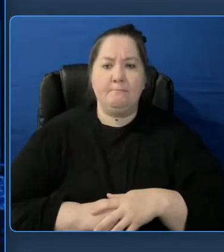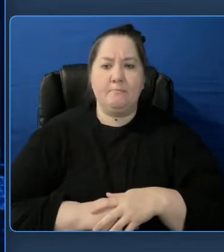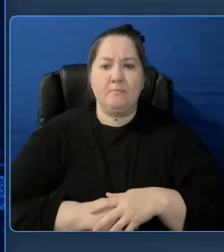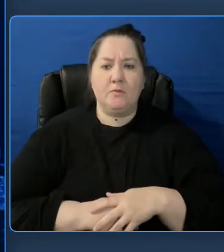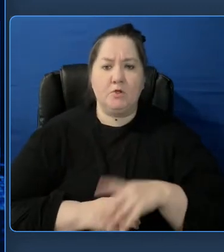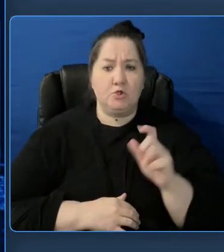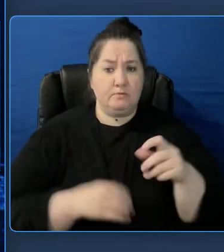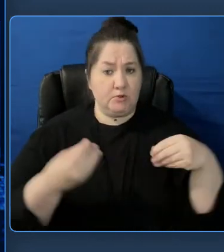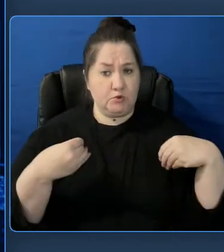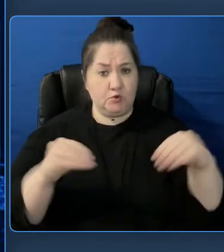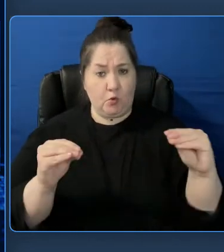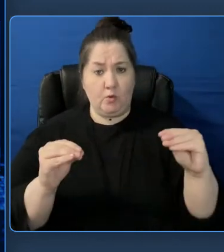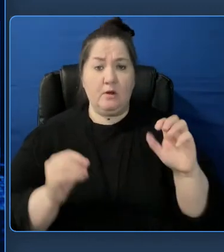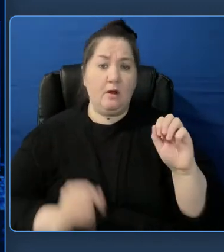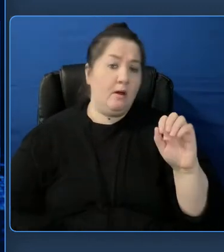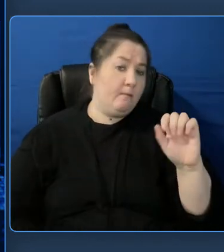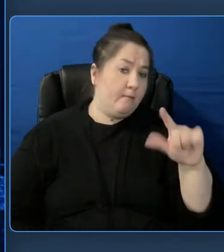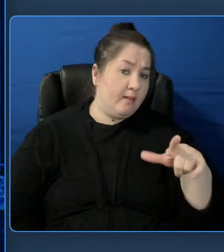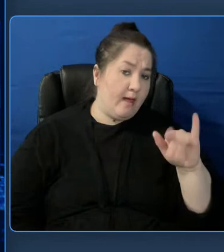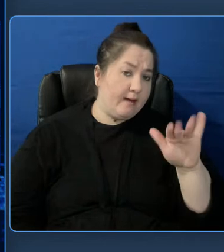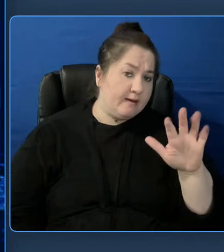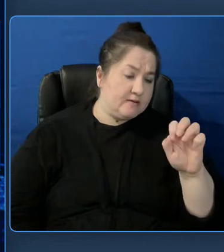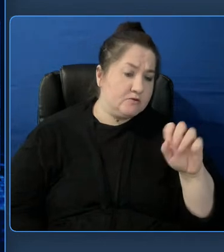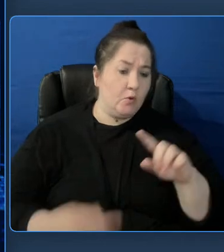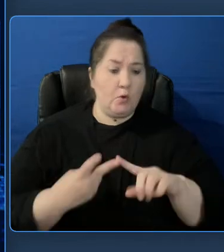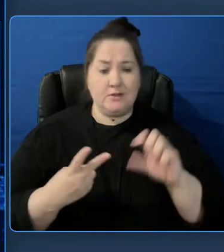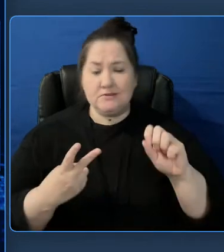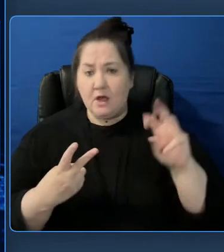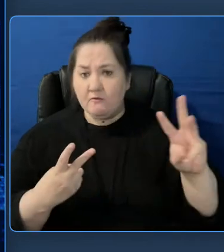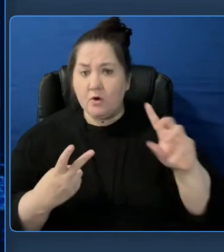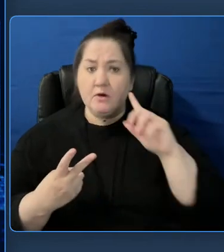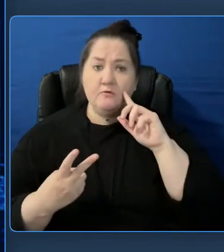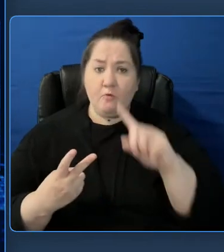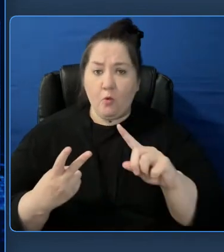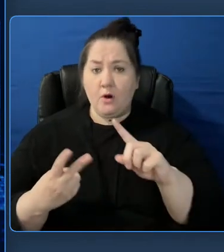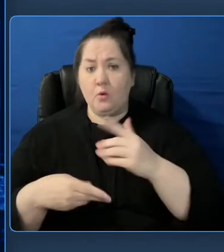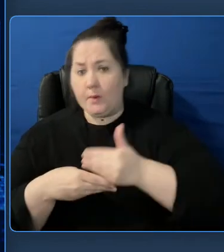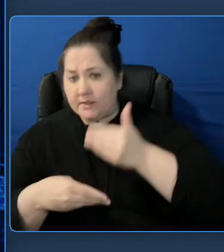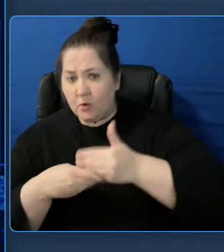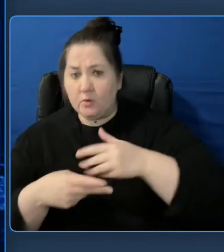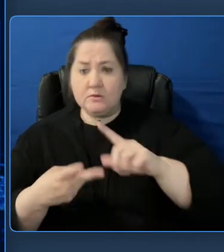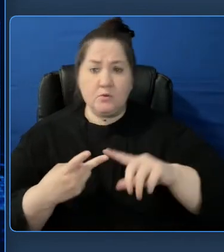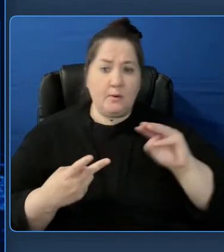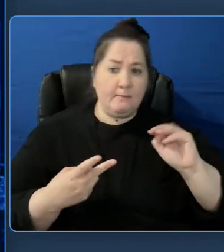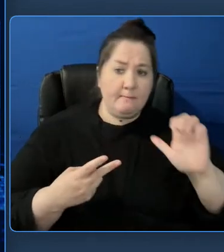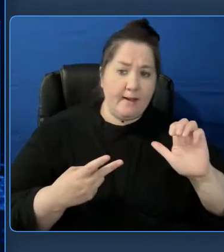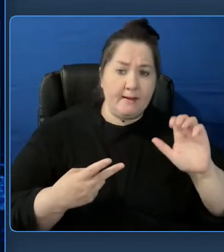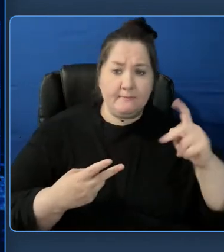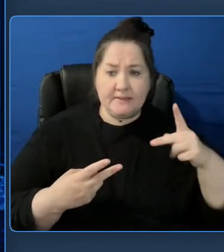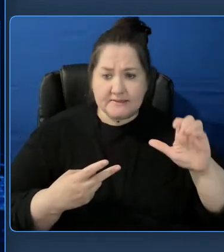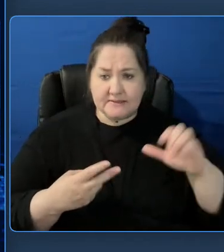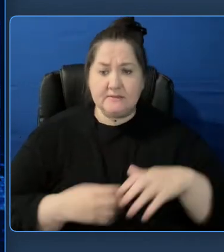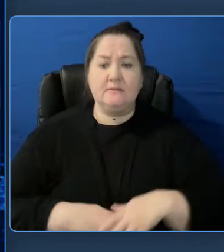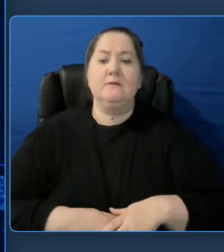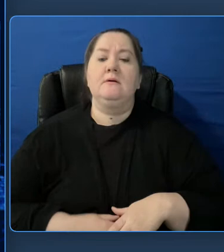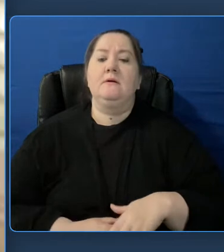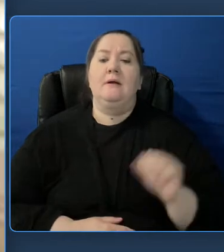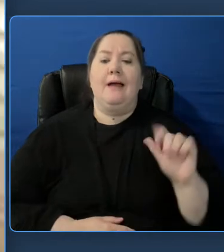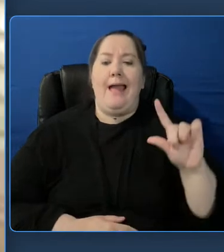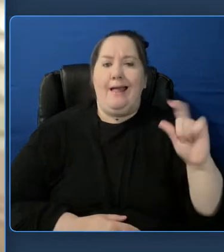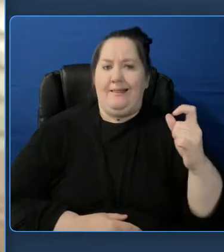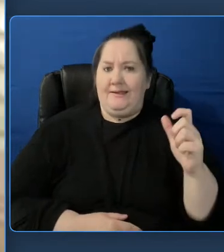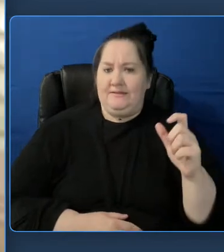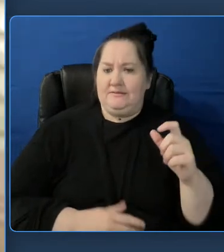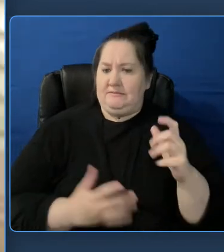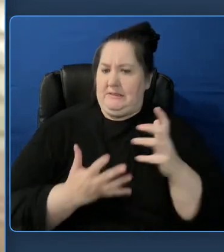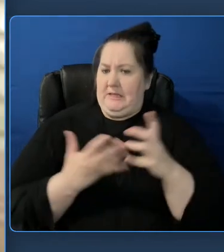should be sold as an appliance or software for a Windows or Mac PC. Alex? There's a lot of services that do this